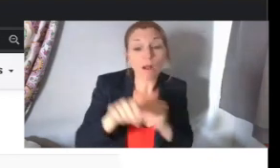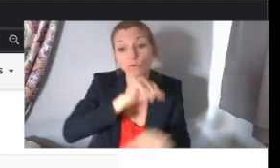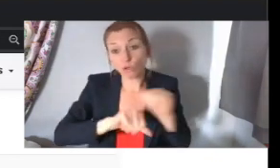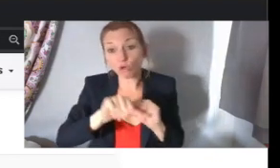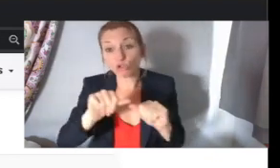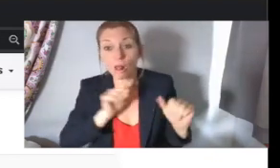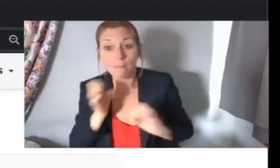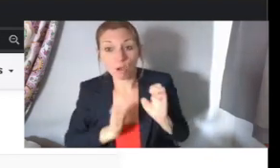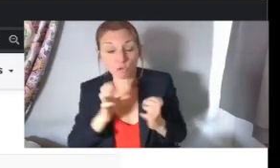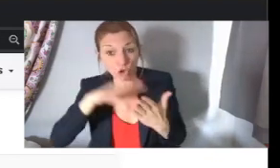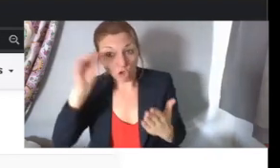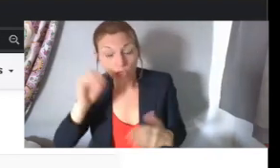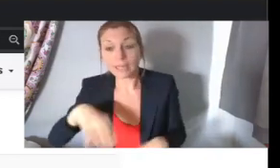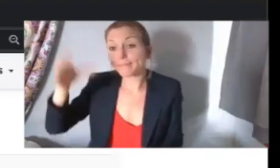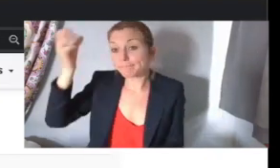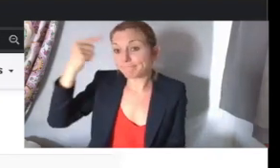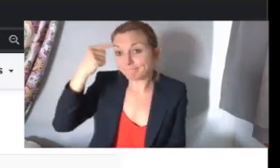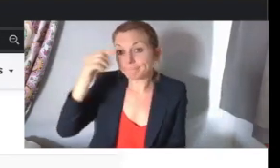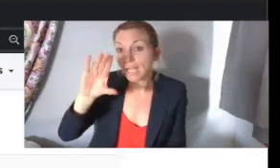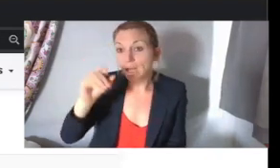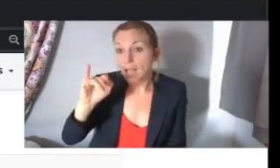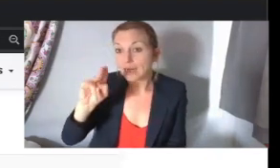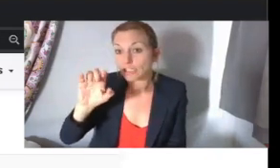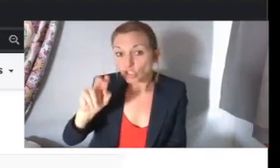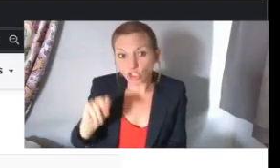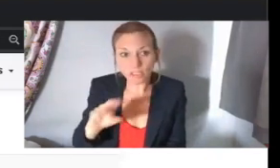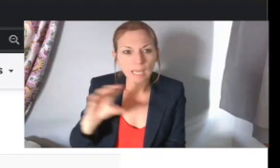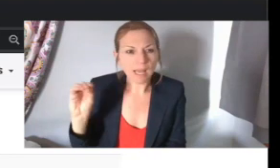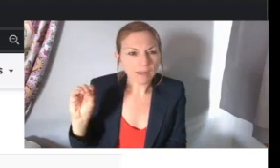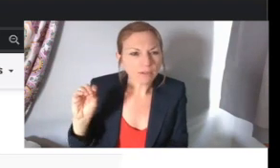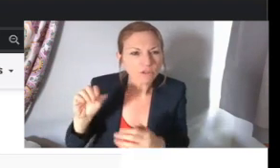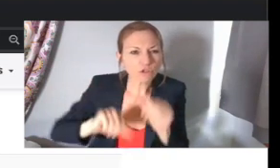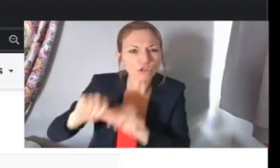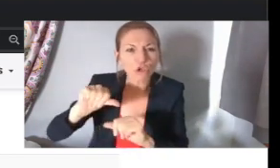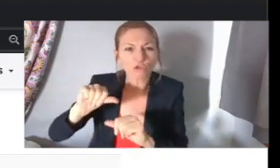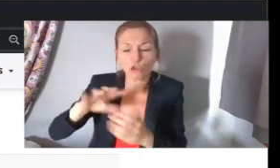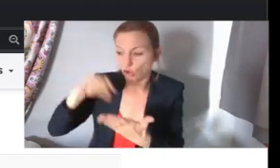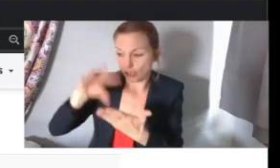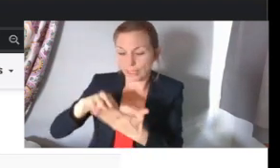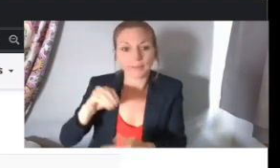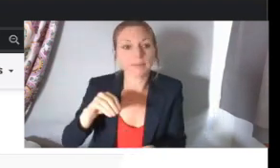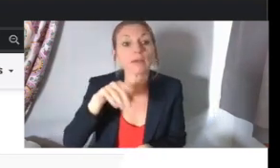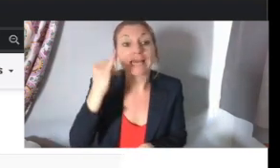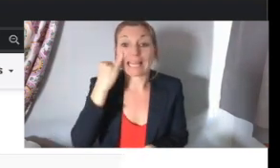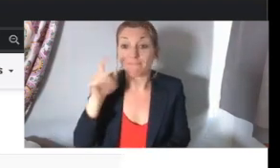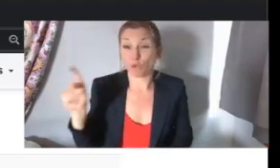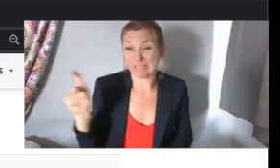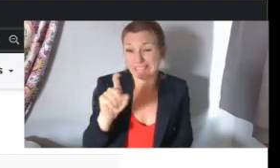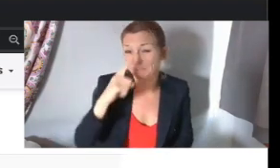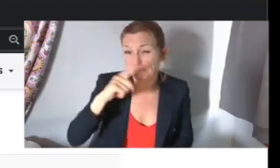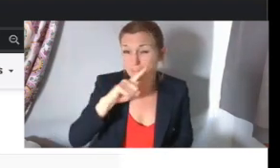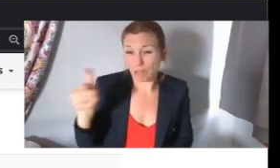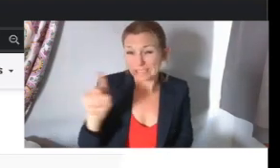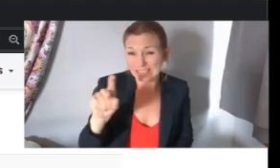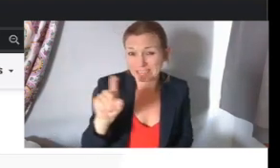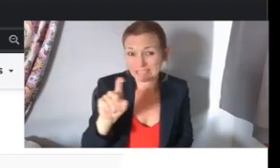cognition, and literacy. If you hover over a strategy or a factor, you'll see what other factors they're related to.